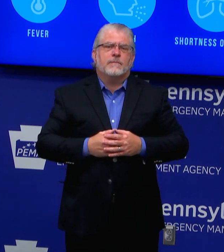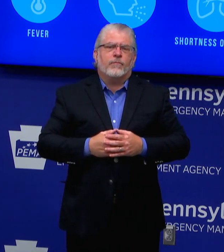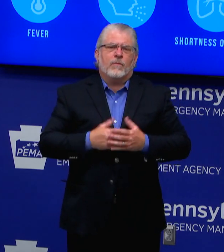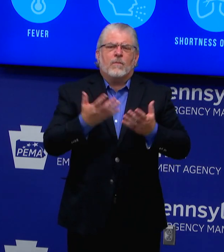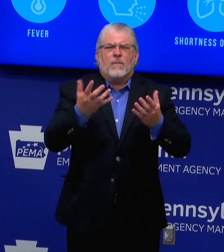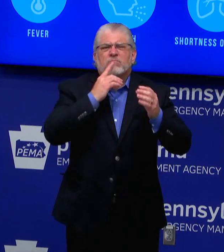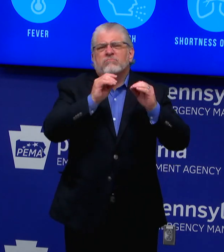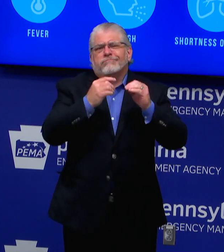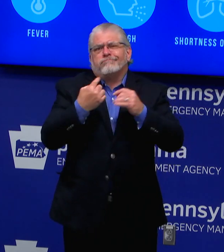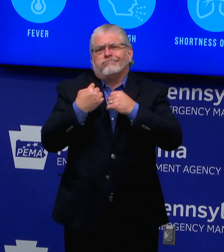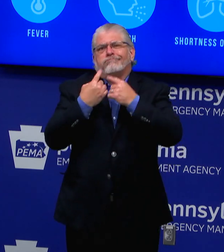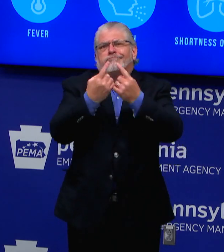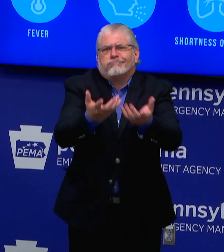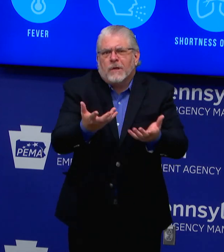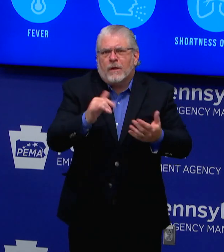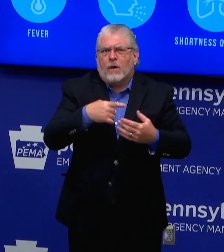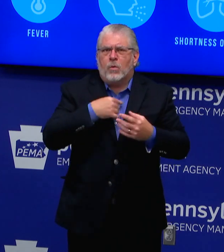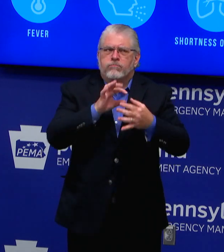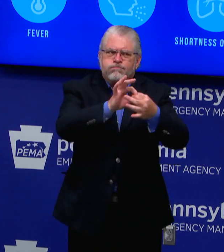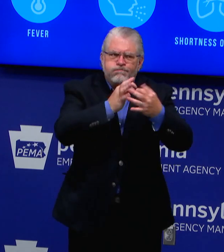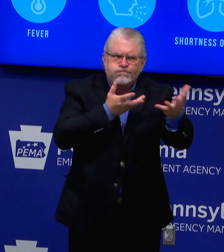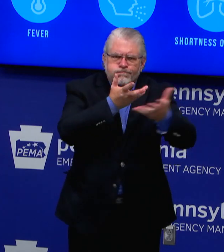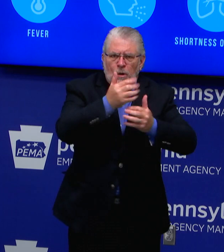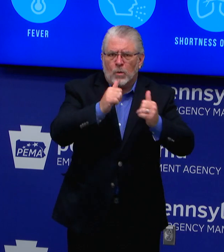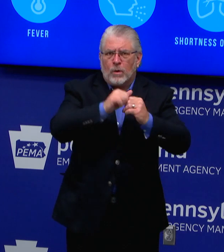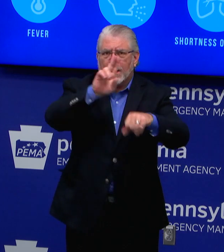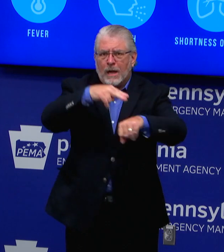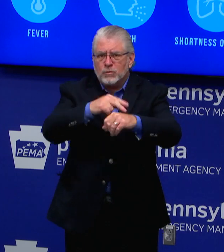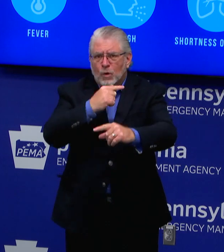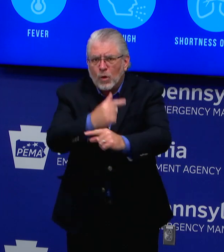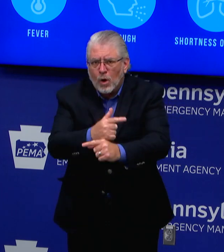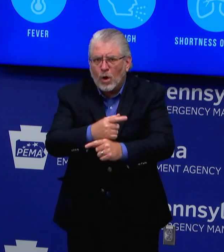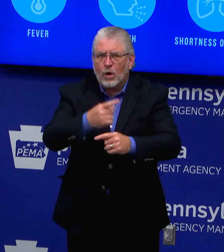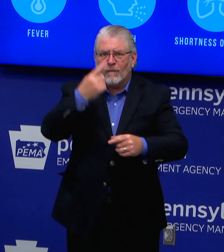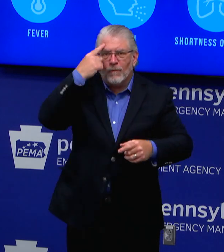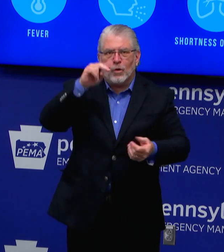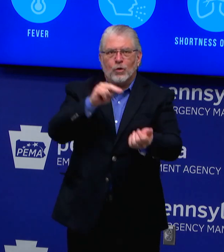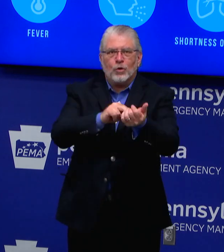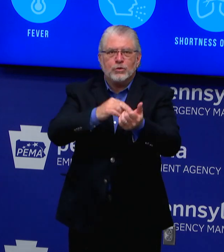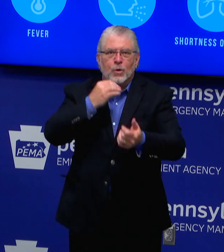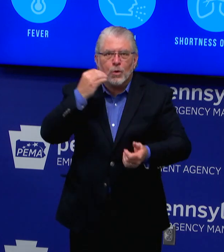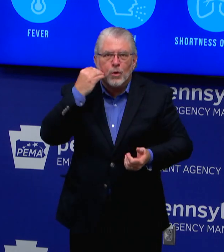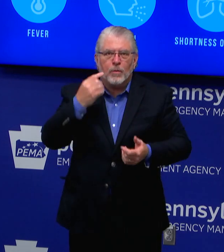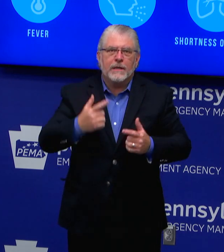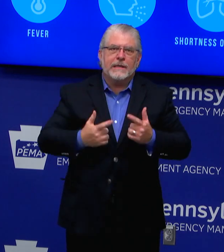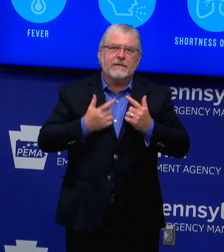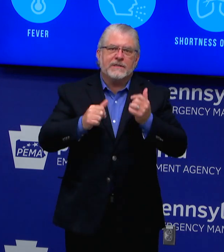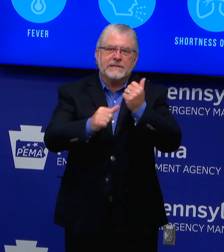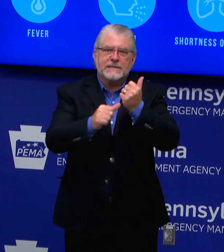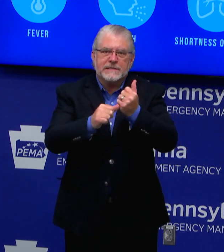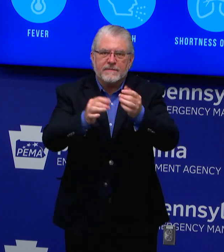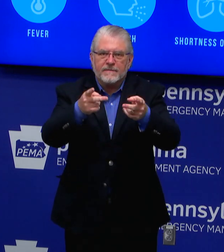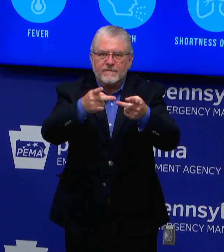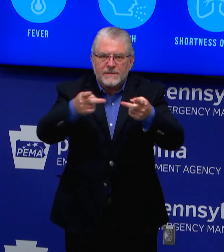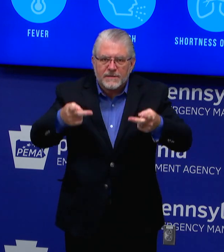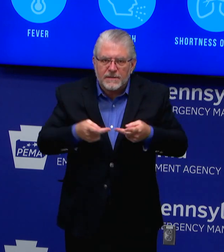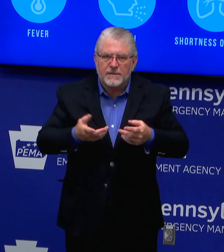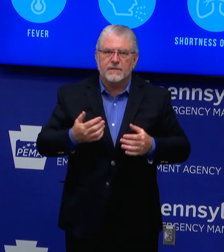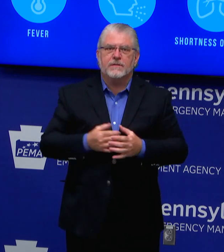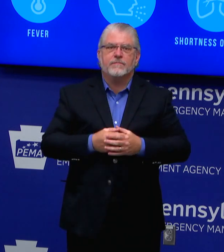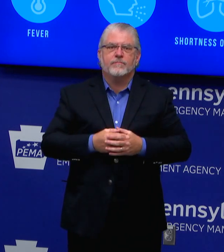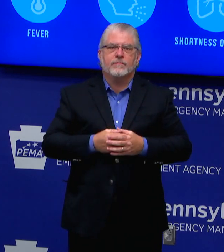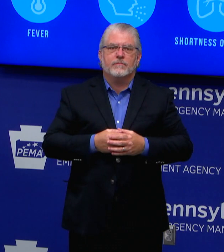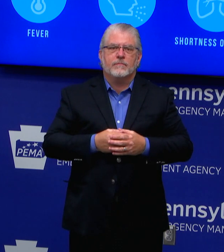with the National Guard to provide support to long-term care facilities, feeding missions, mortuary support services, especially in the